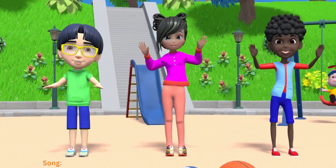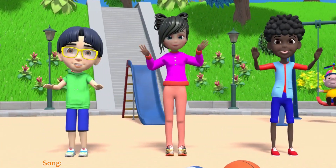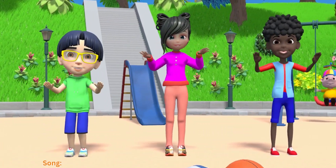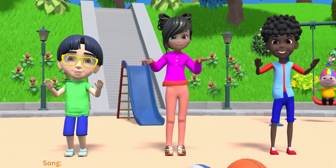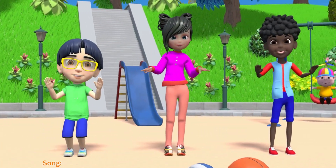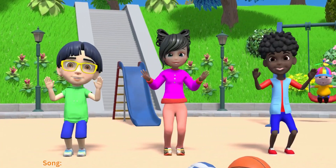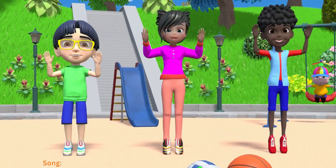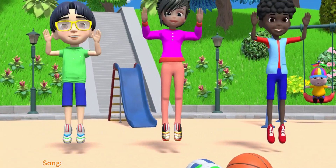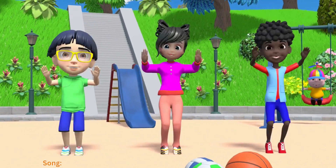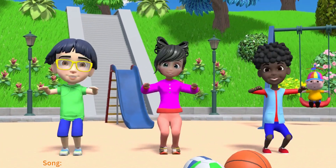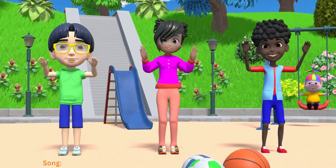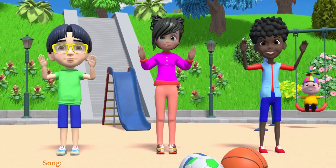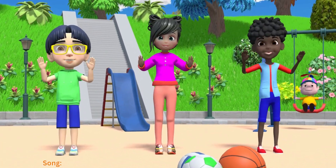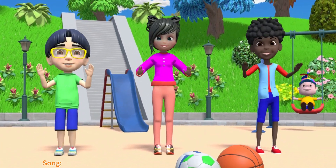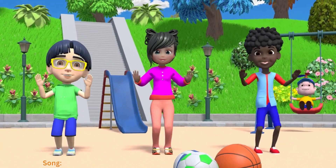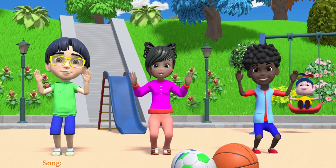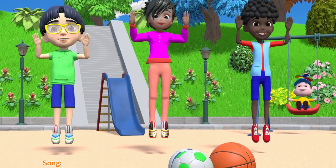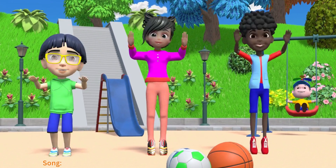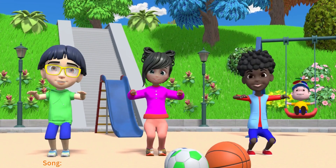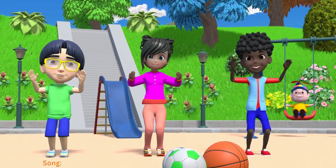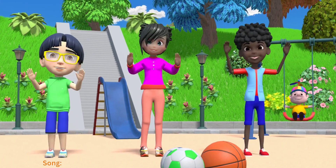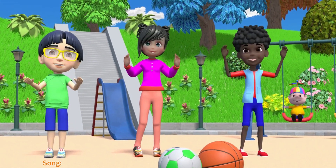let's bump.